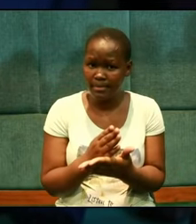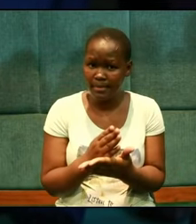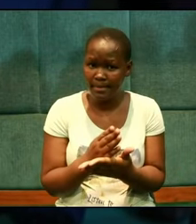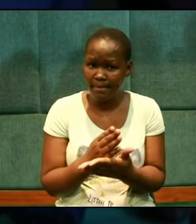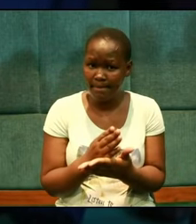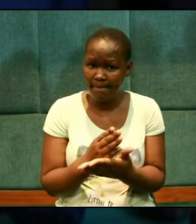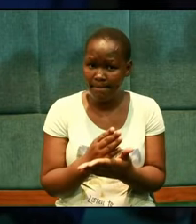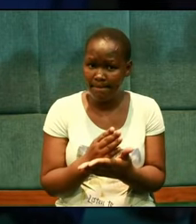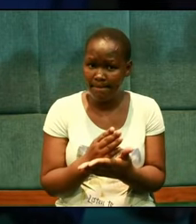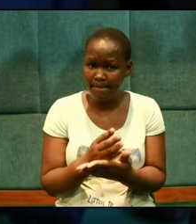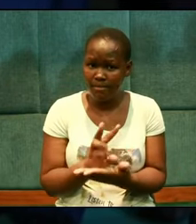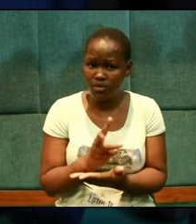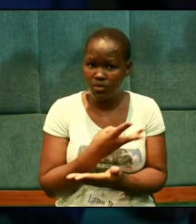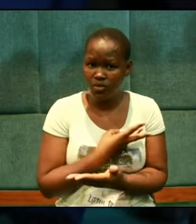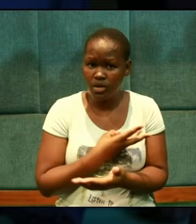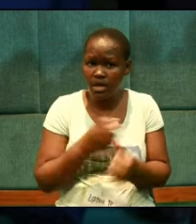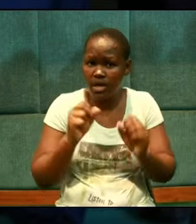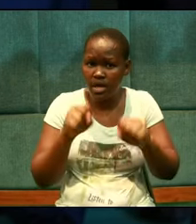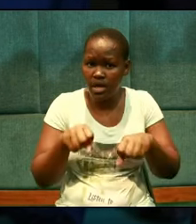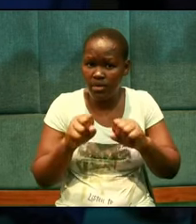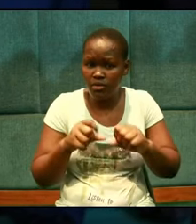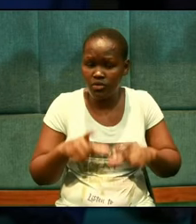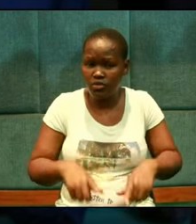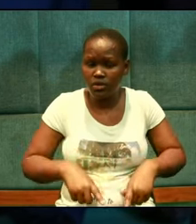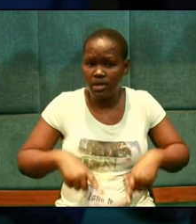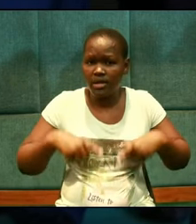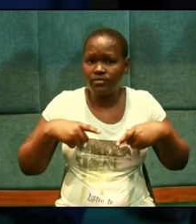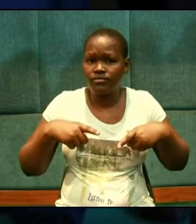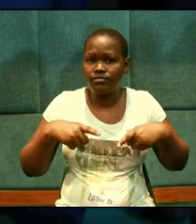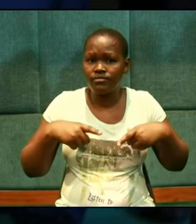that we may be able to live.